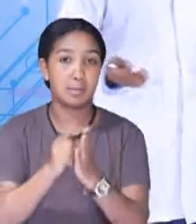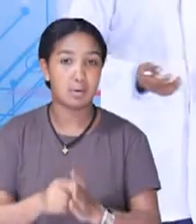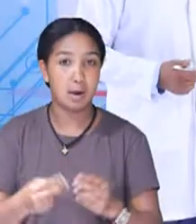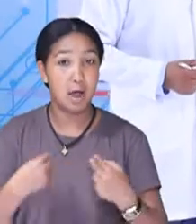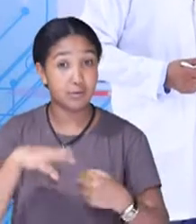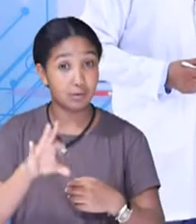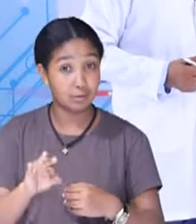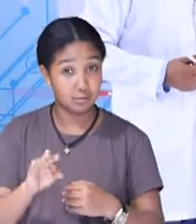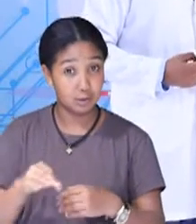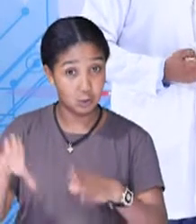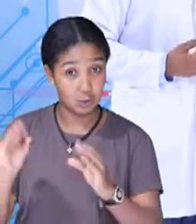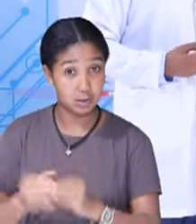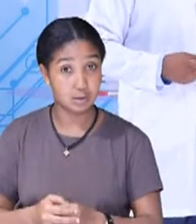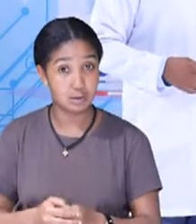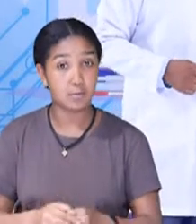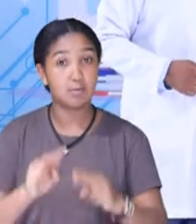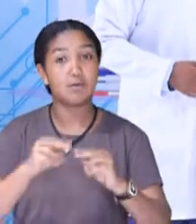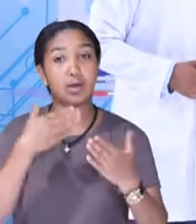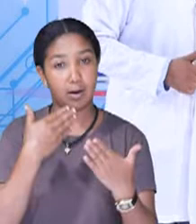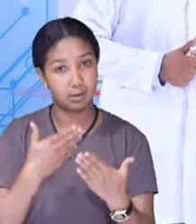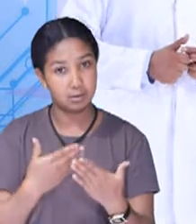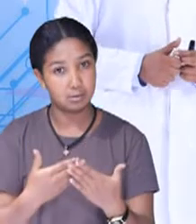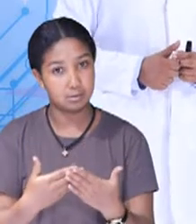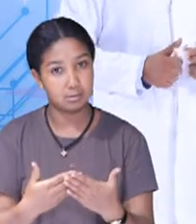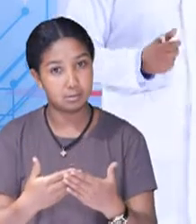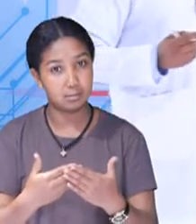Have you got the students? Very nice.